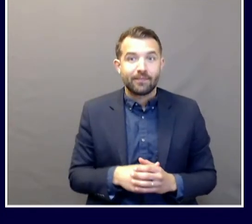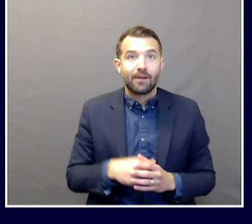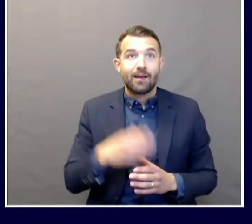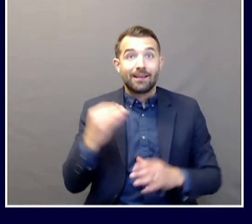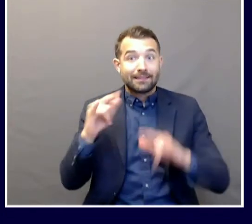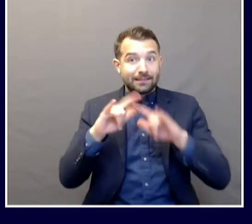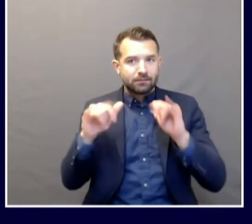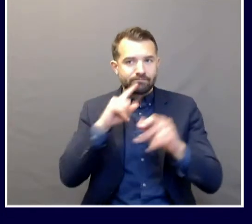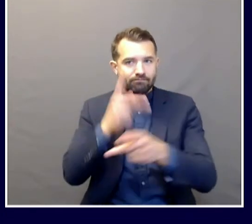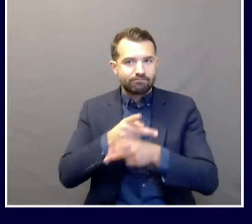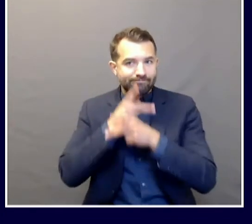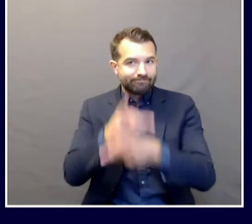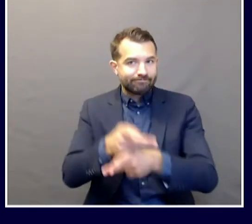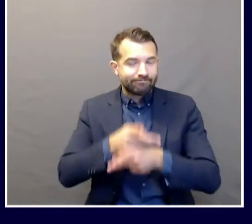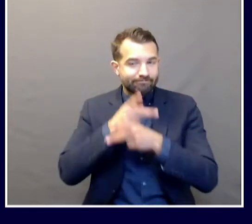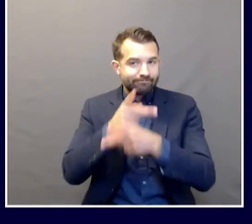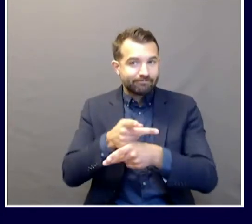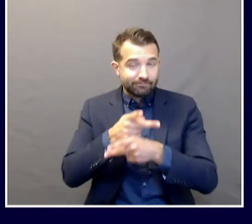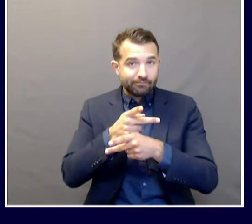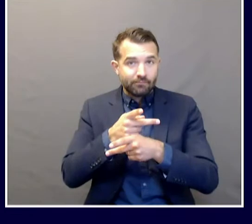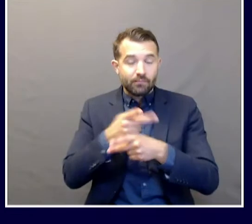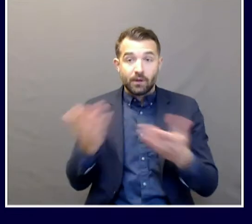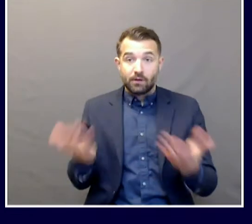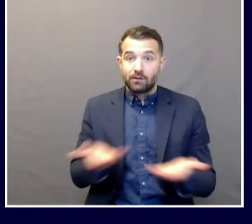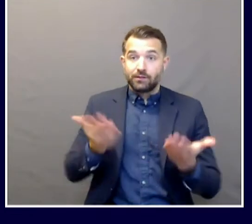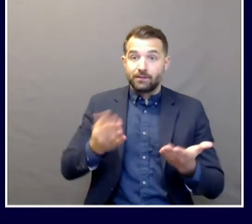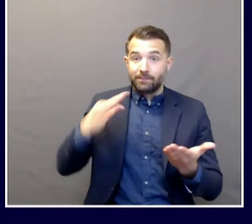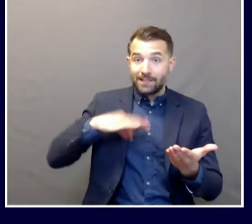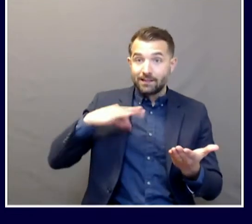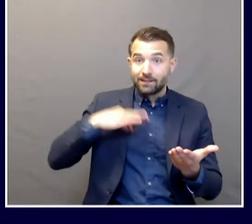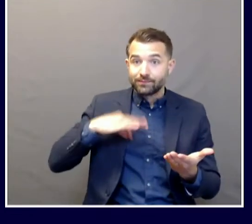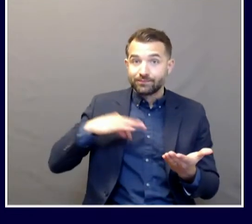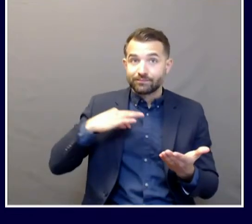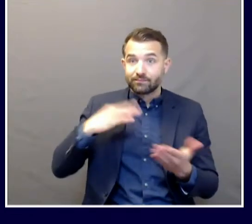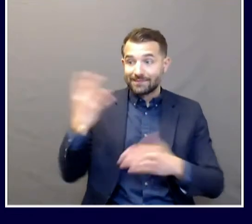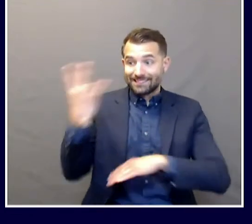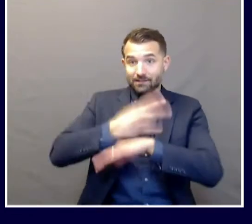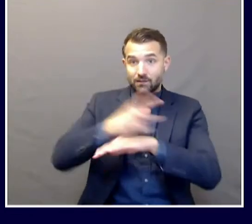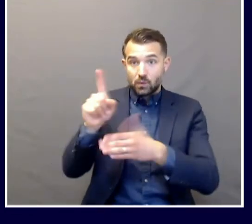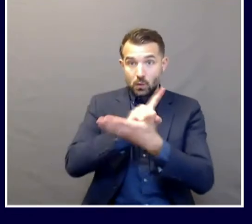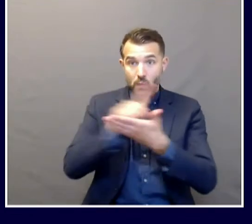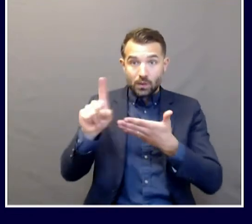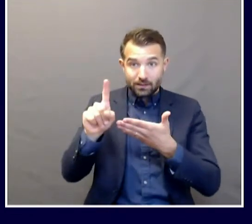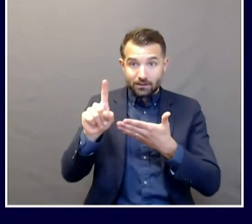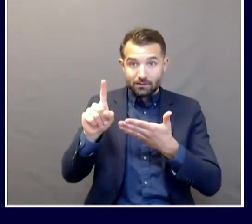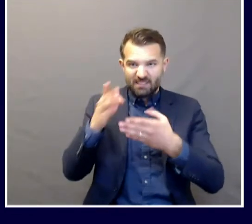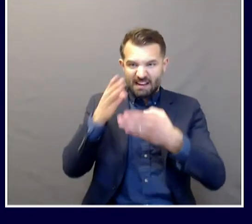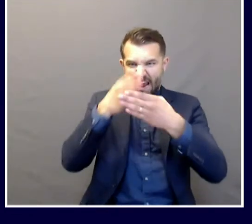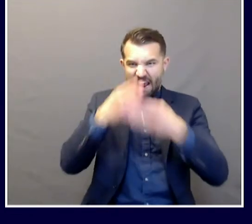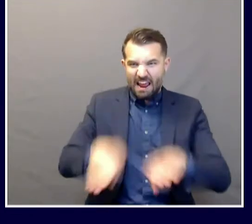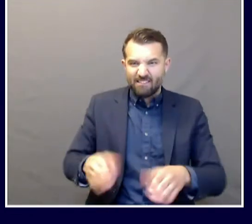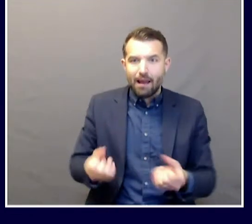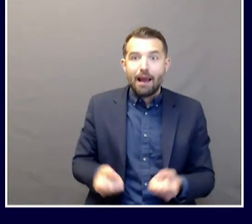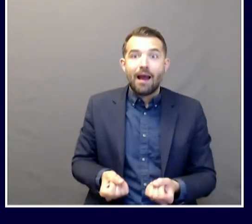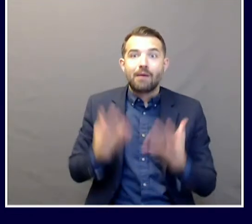a state, it's true. Our 7-day average of new cases has come down. That's a good thing. Our 7-day positivity rate has